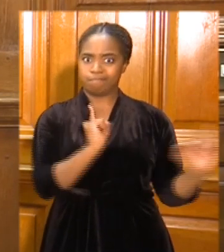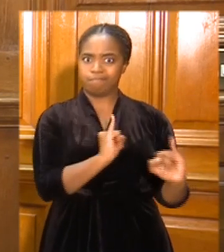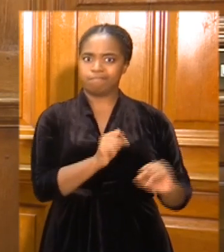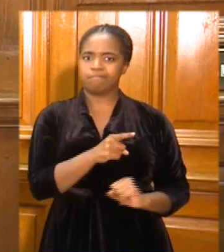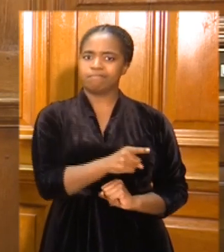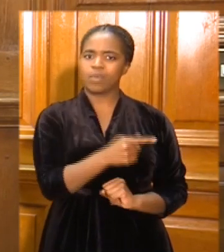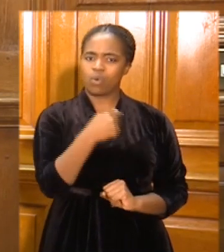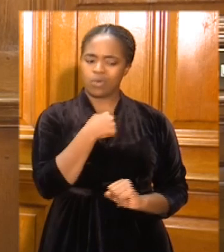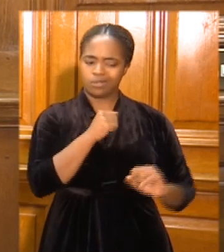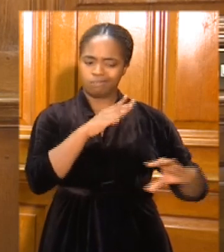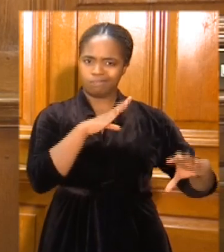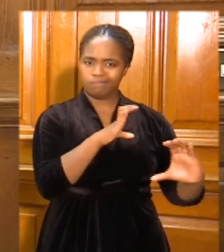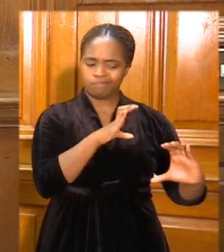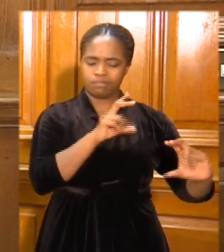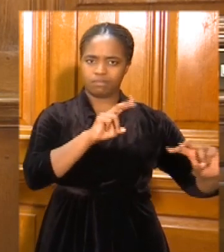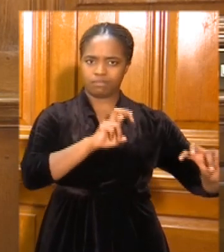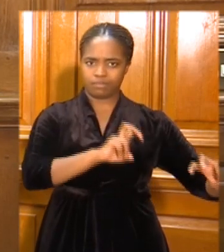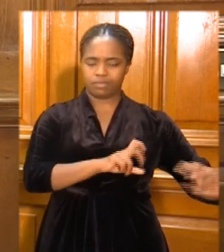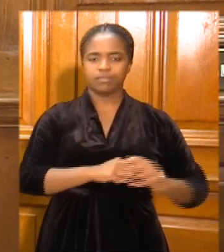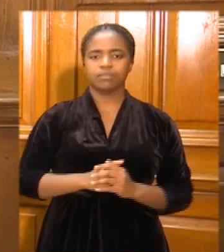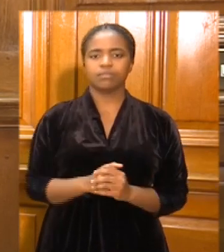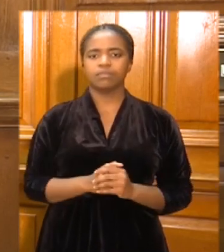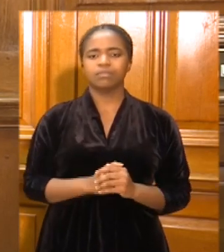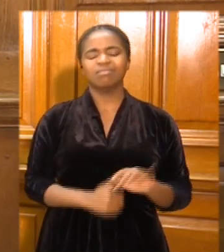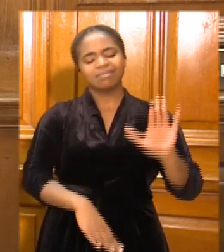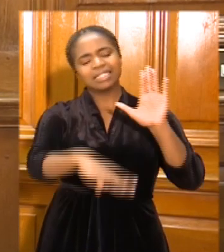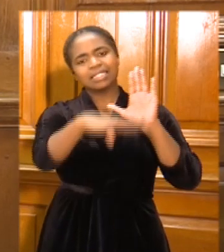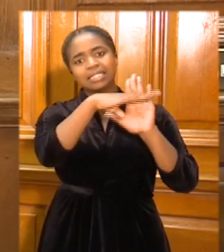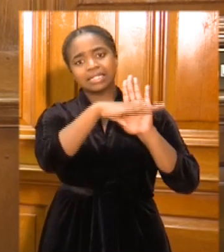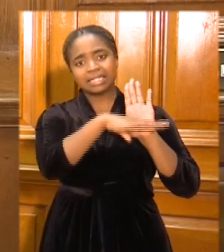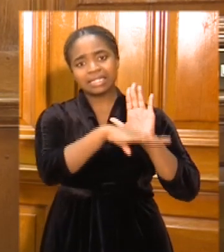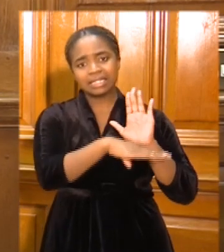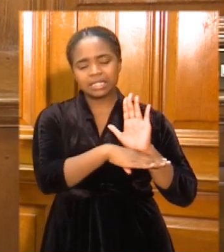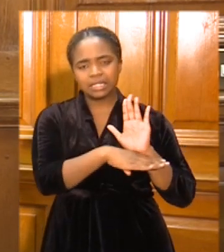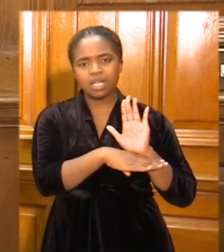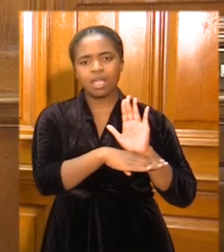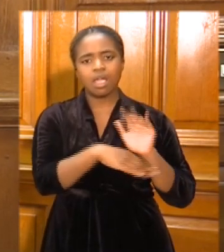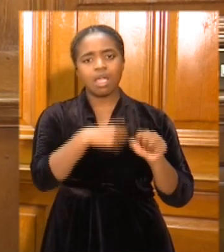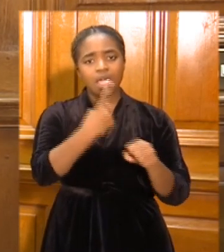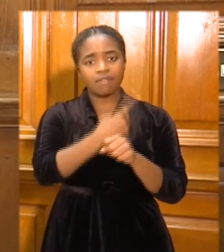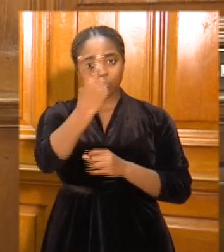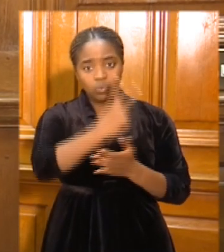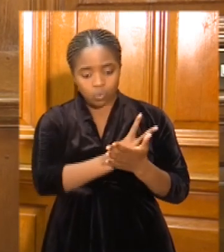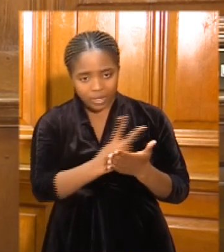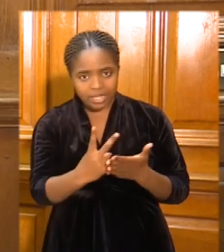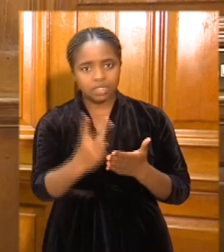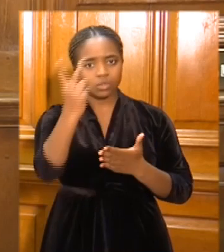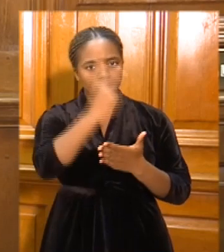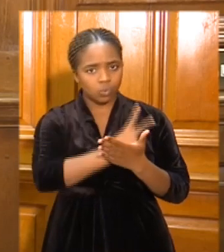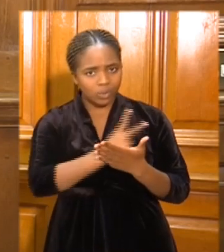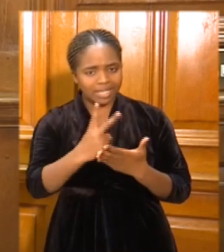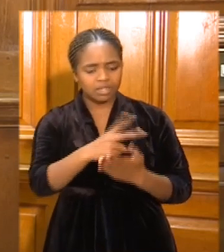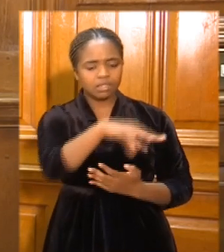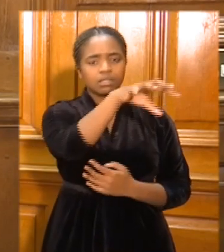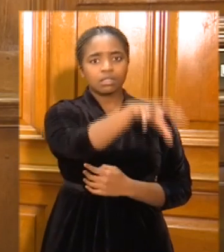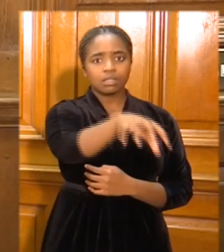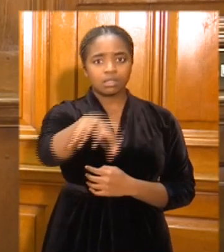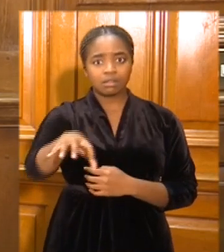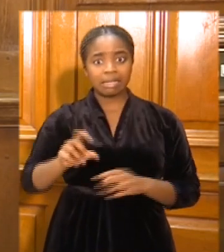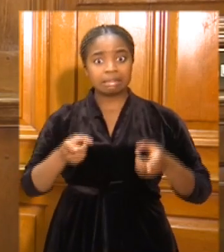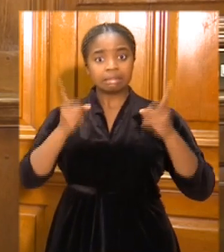urgency. The list of hotspot areas will be reviewed every 2 weeks, depending on the progression of